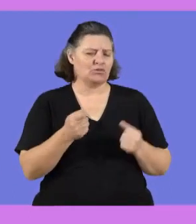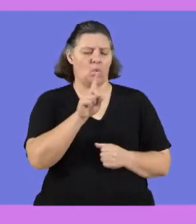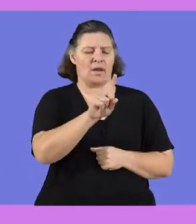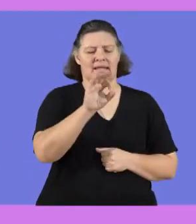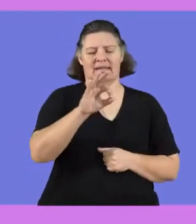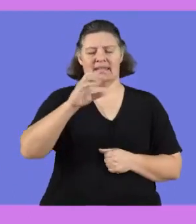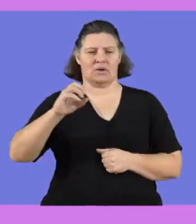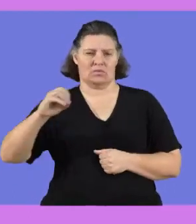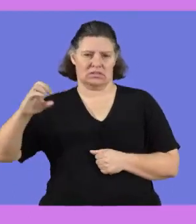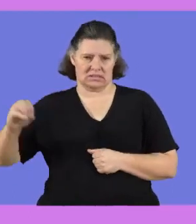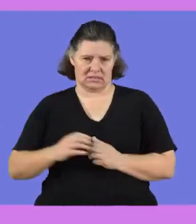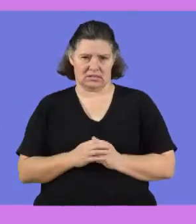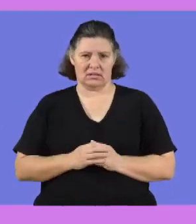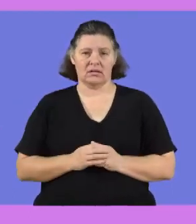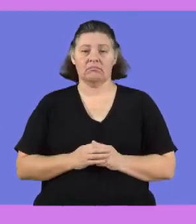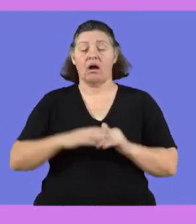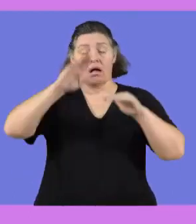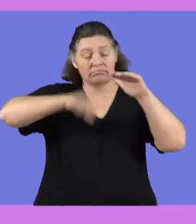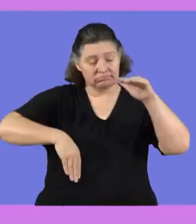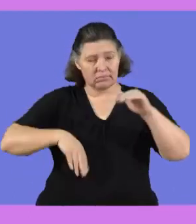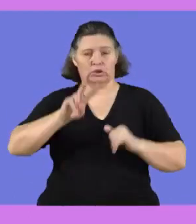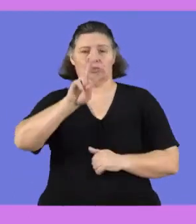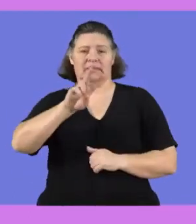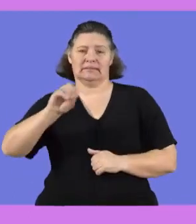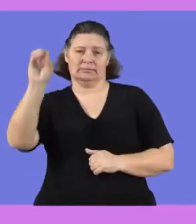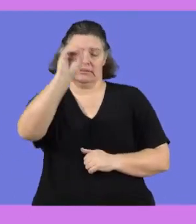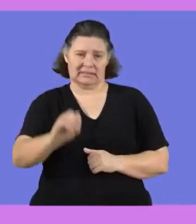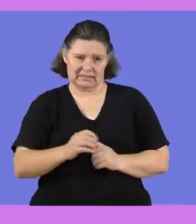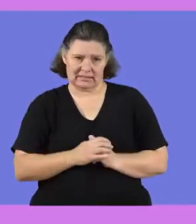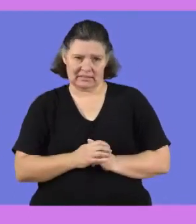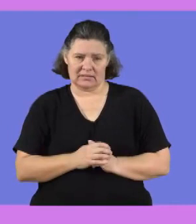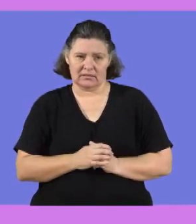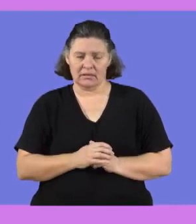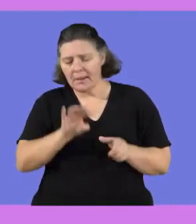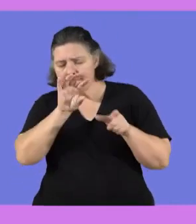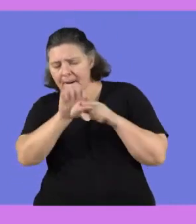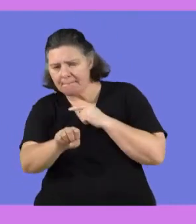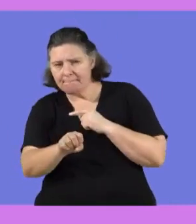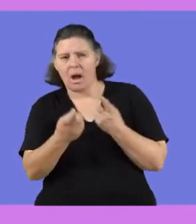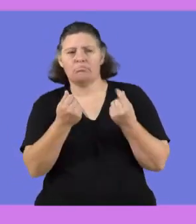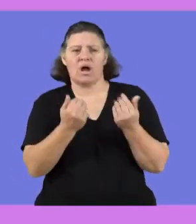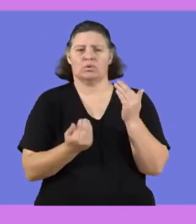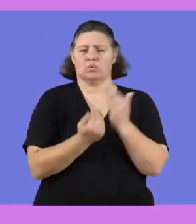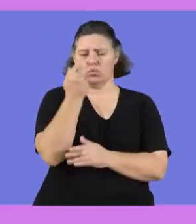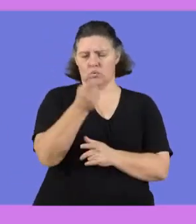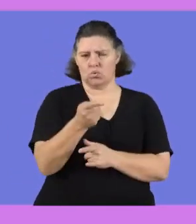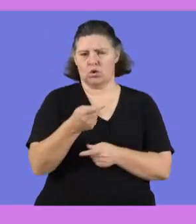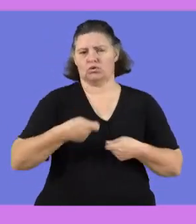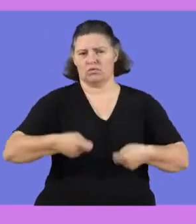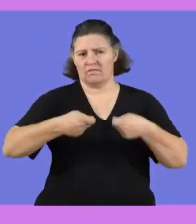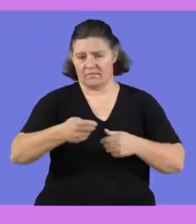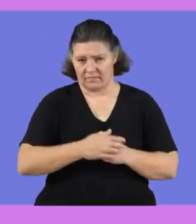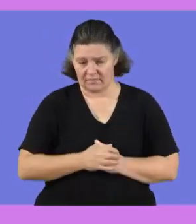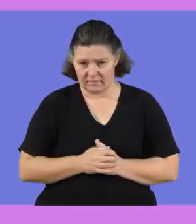13,000 rand. It has been marked down by 20%. Determine the new price of